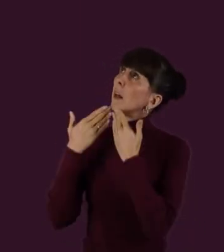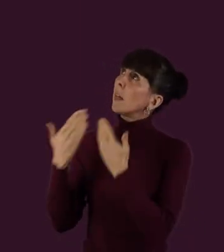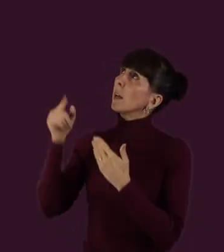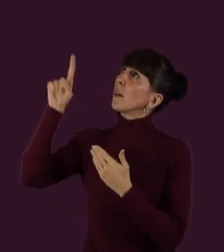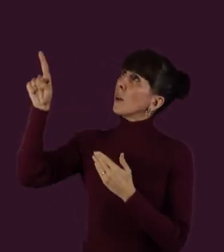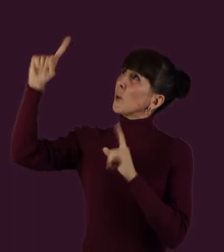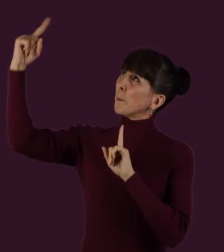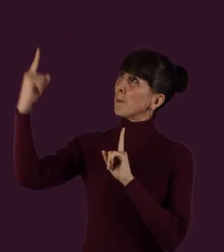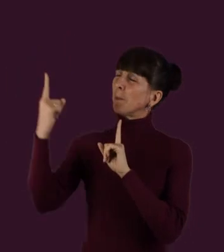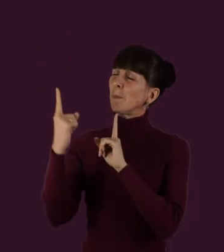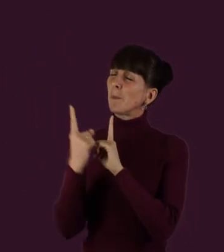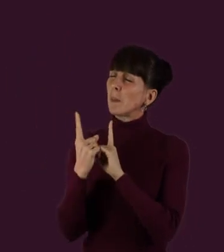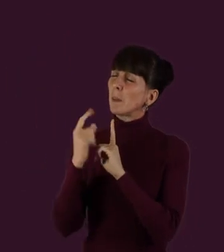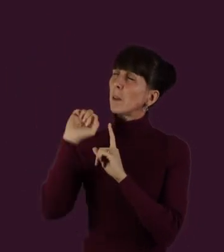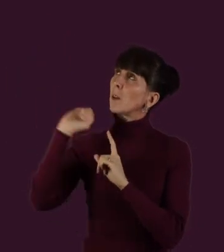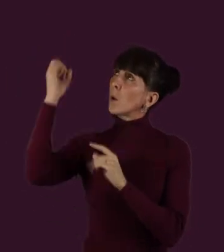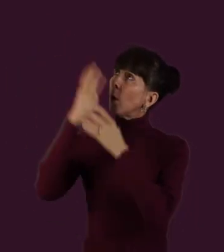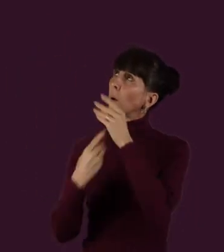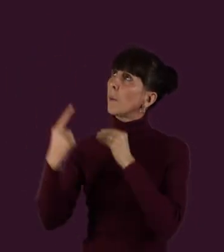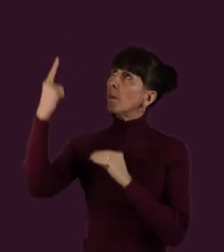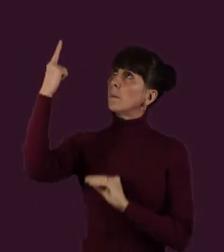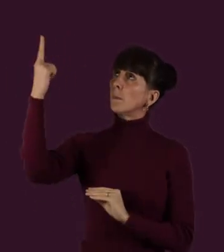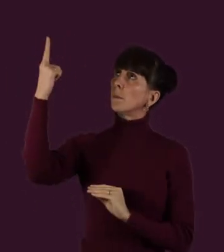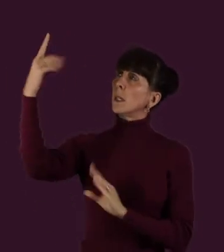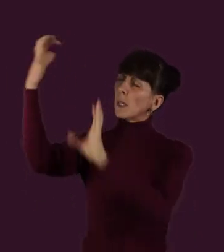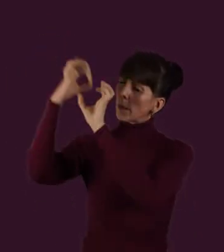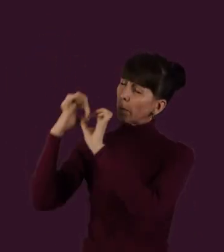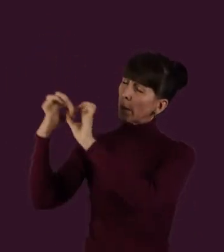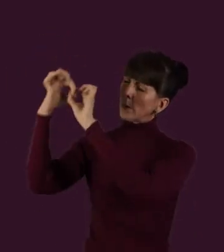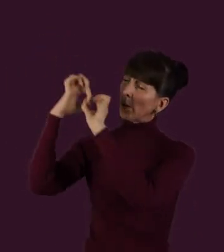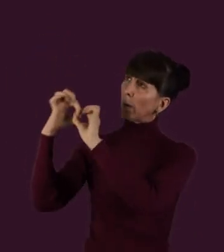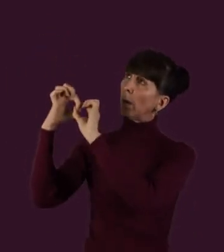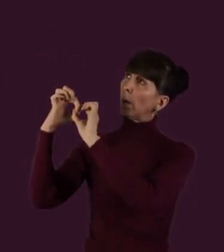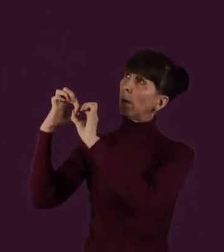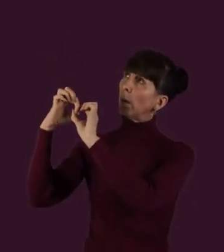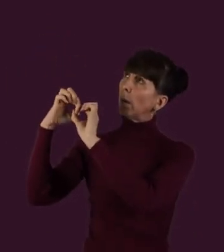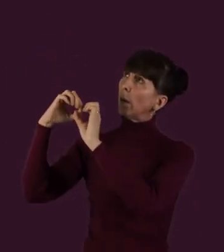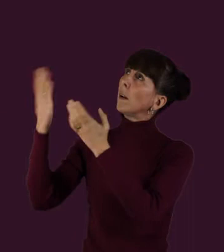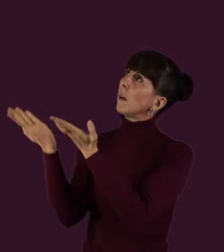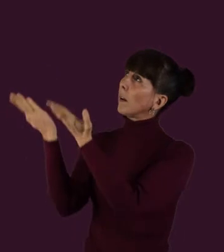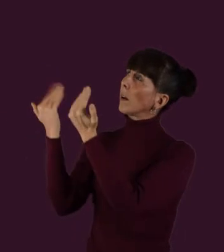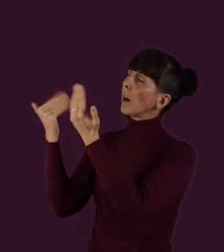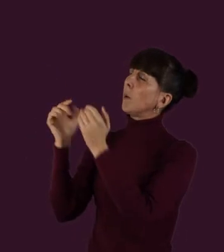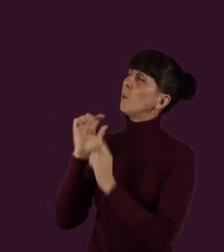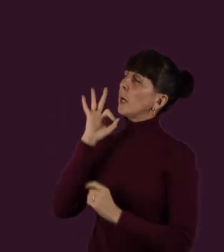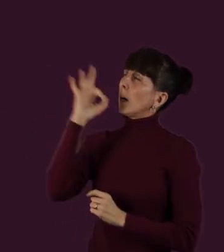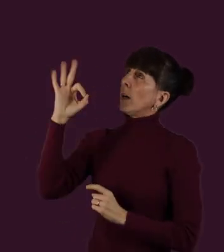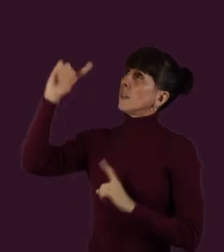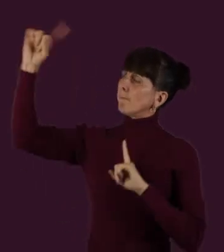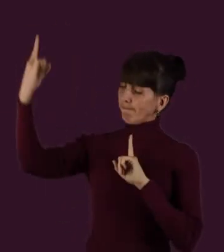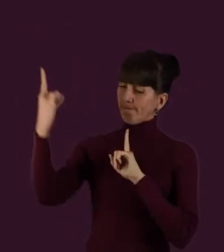us. You are Emmanuel. Lord, come and make yourself known to us. Be close to us